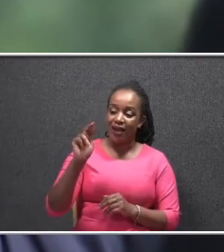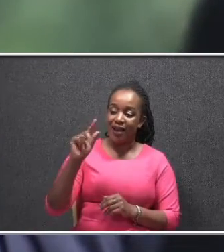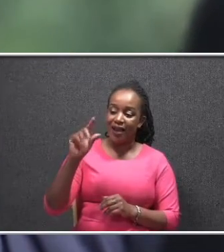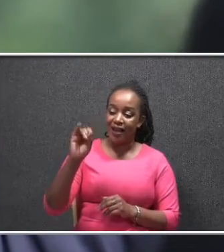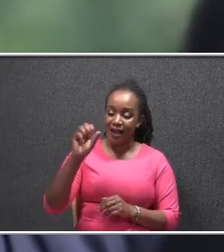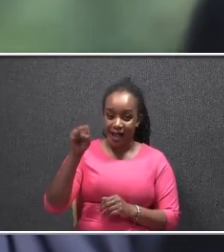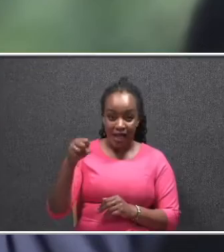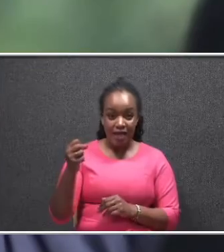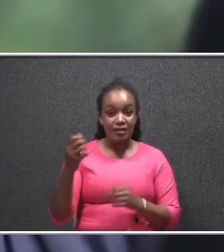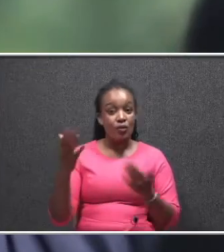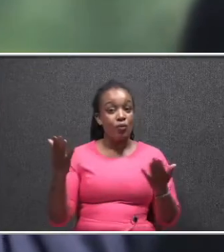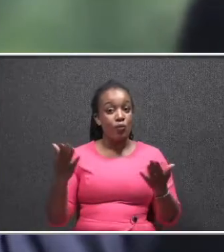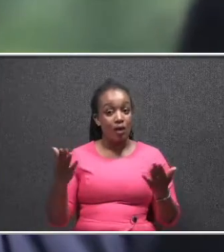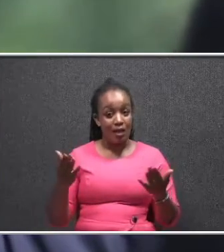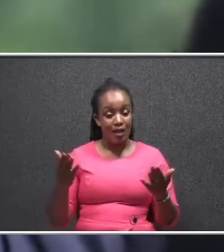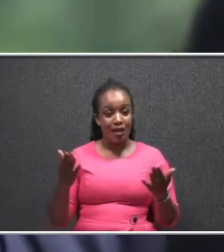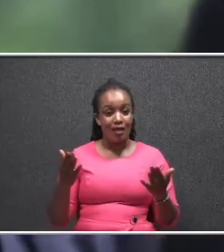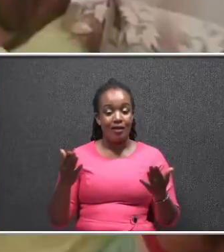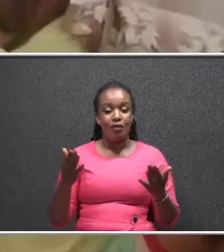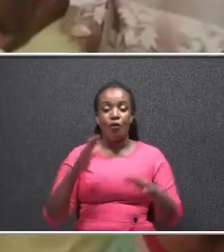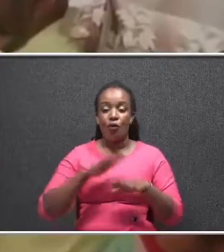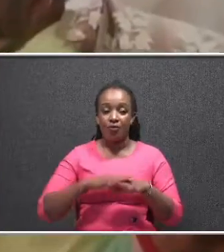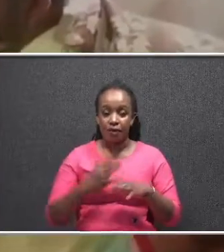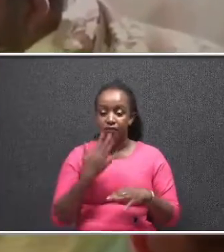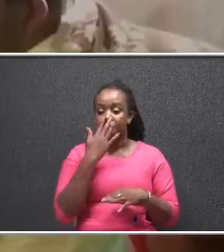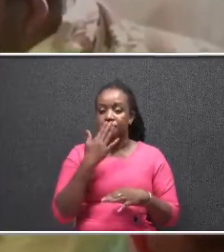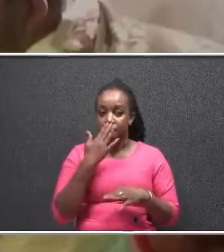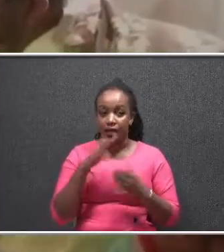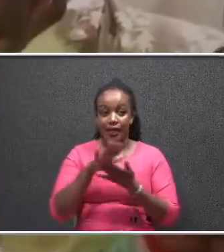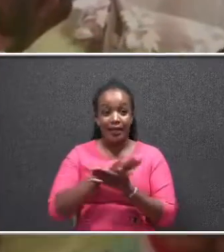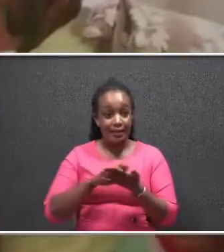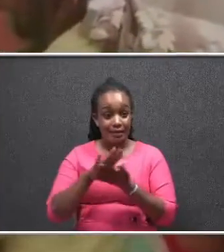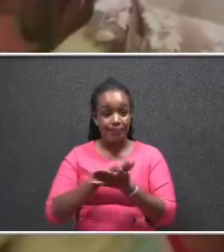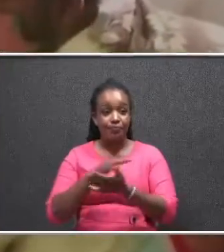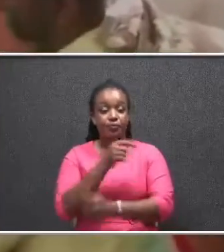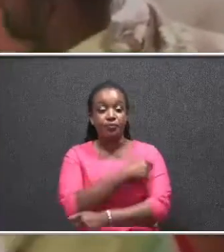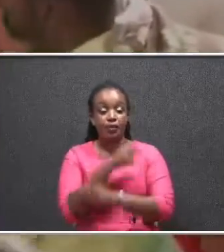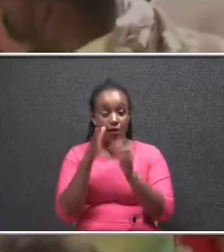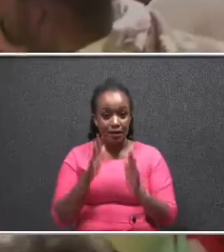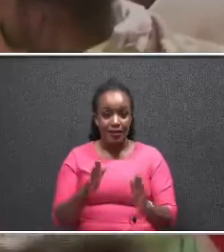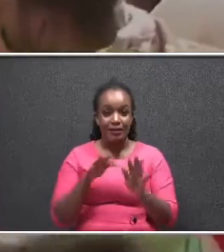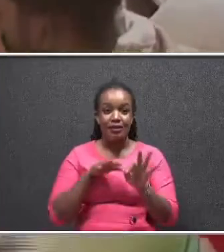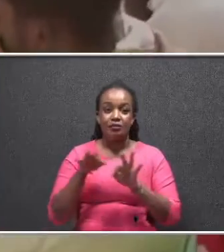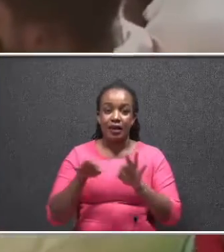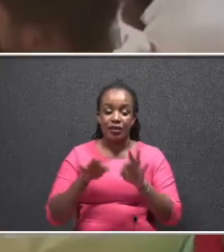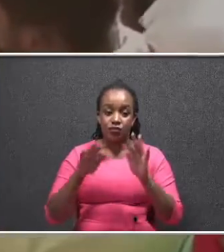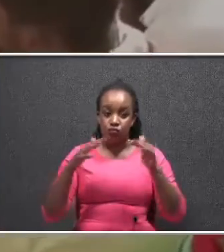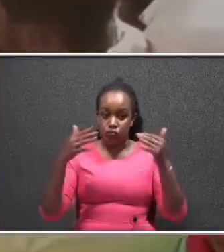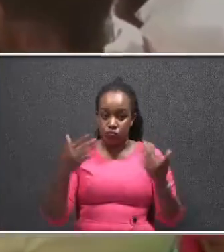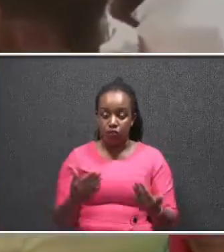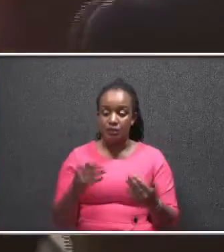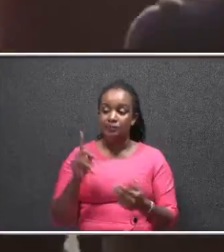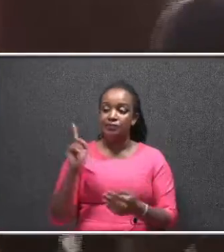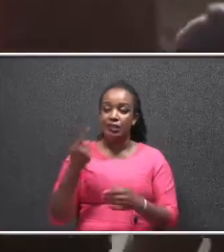in the mucous lining. Doctors in India believed mucormycosis was being triggered by